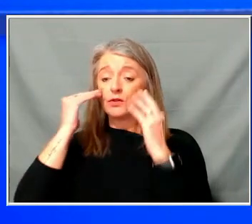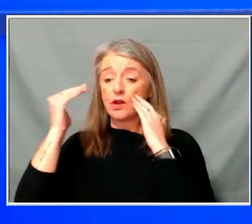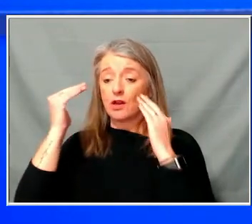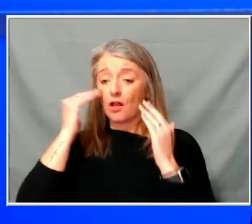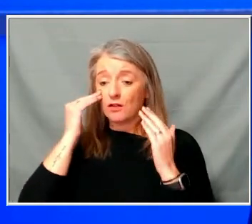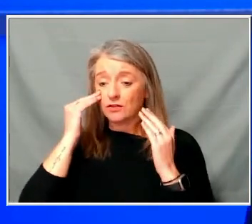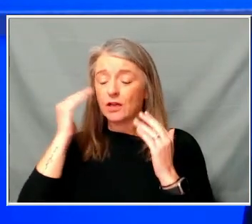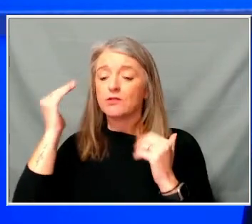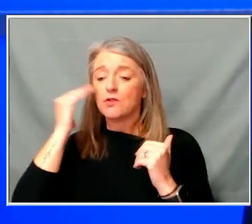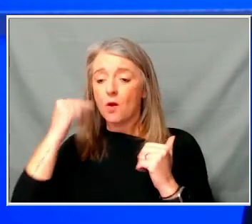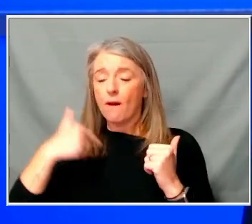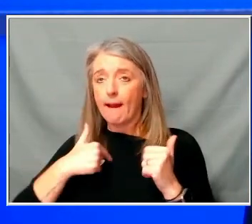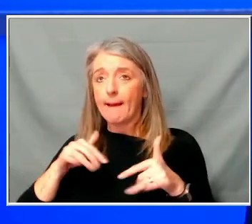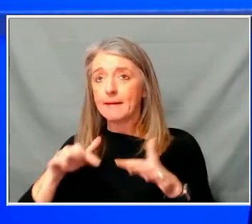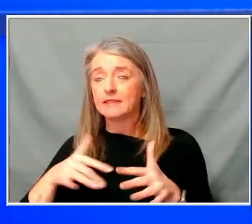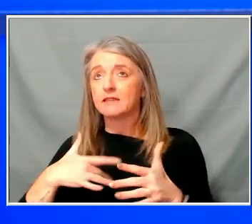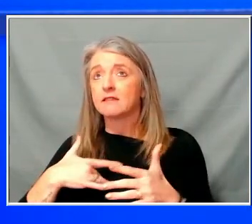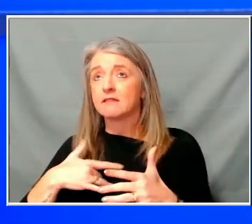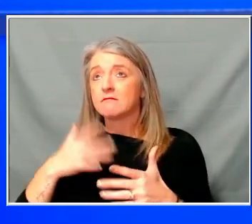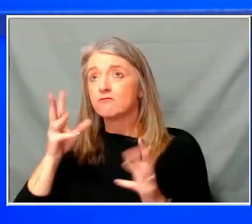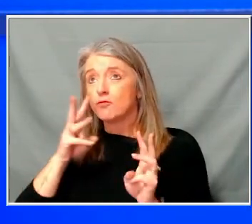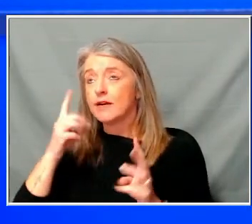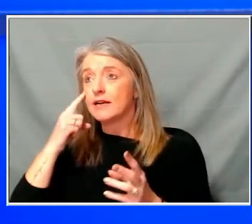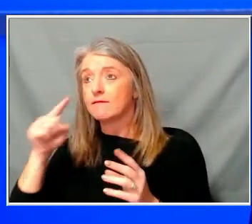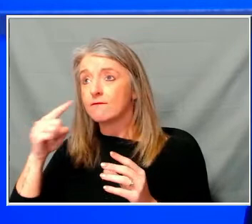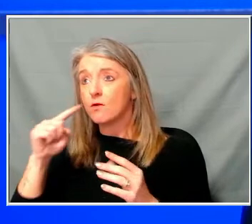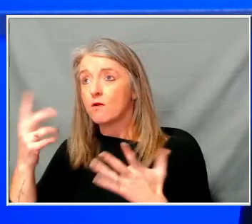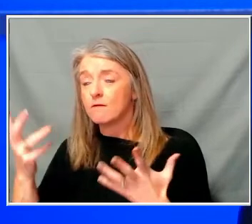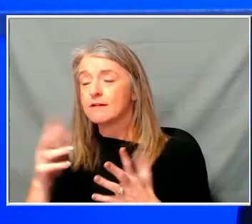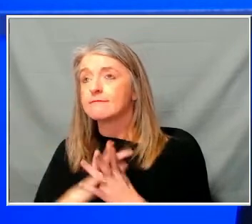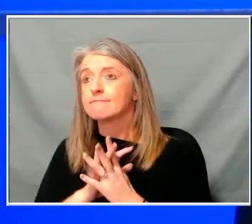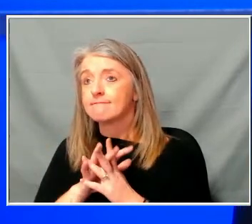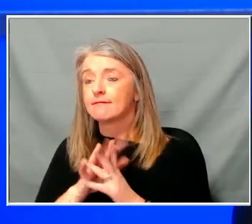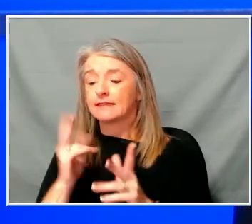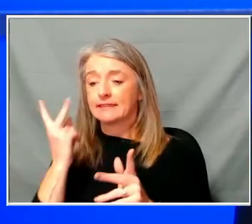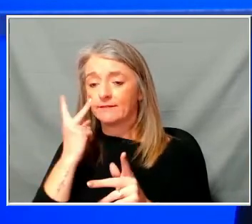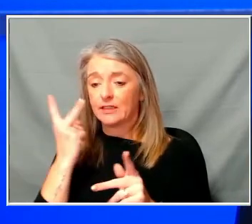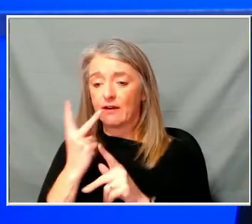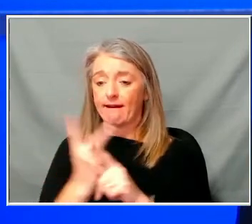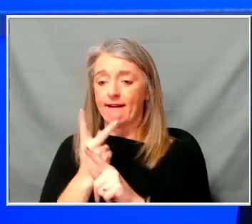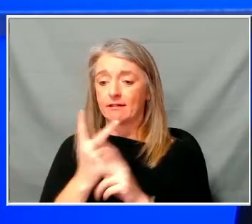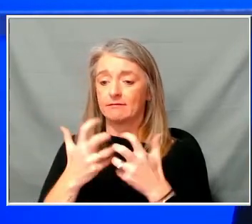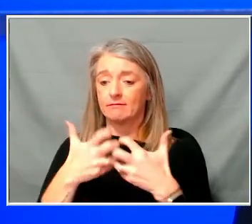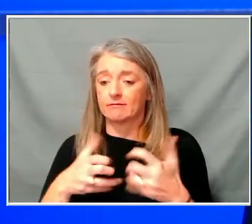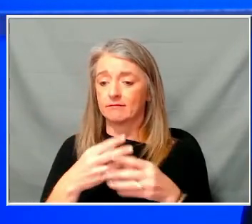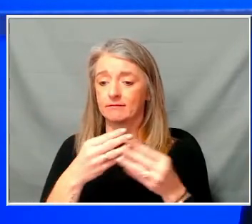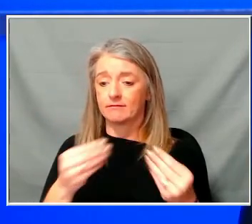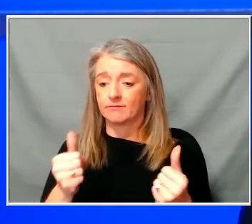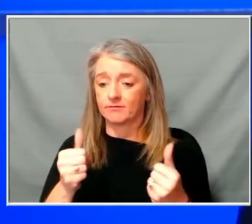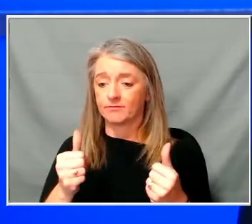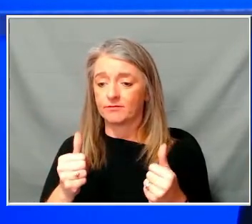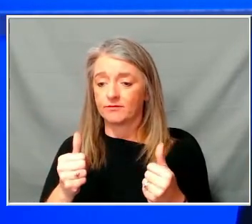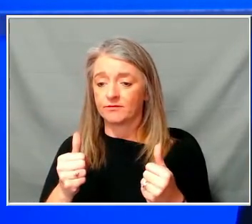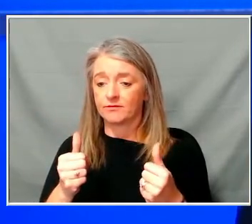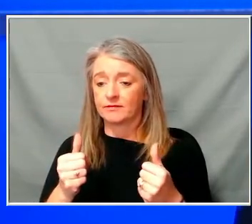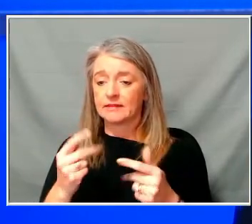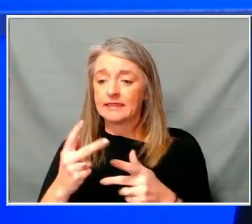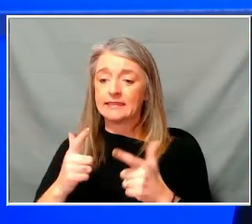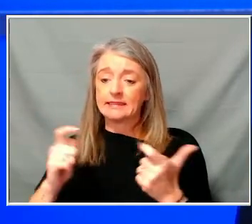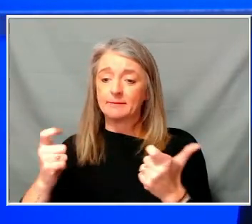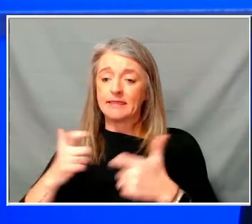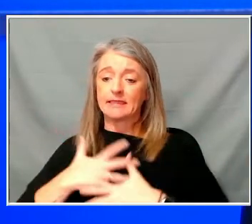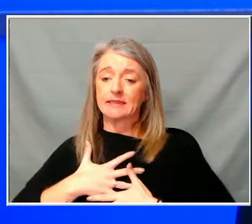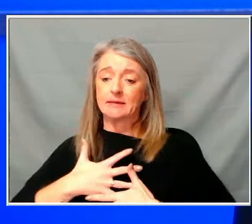worried about, see if there's something you can do about it, and then move on, the better it's going to get. And if you're noticing that trying that and deep breathing,